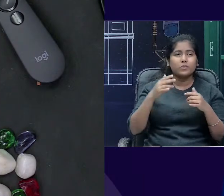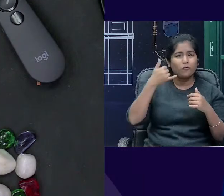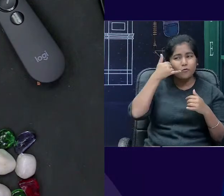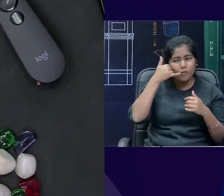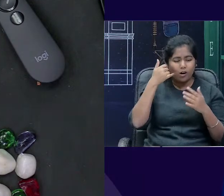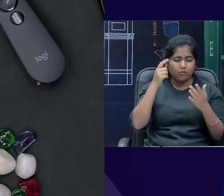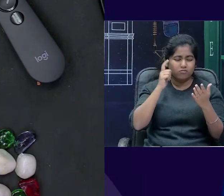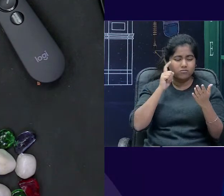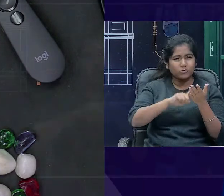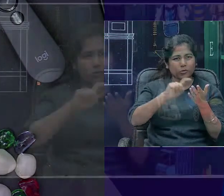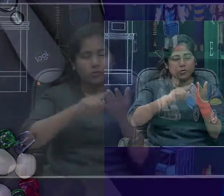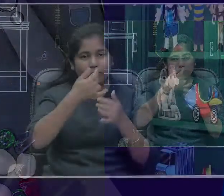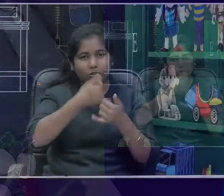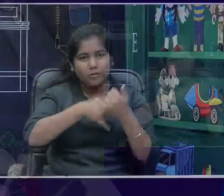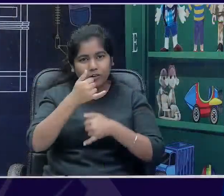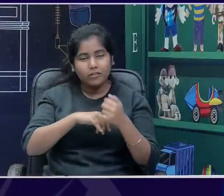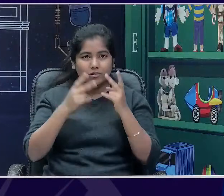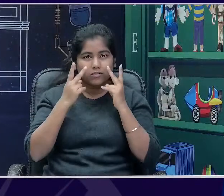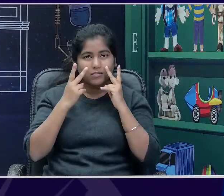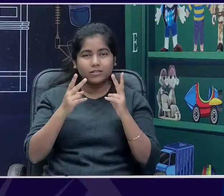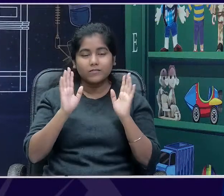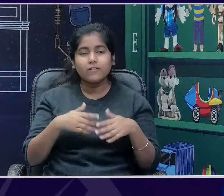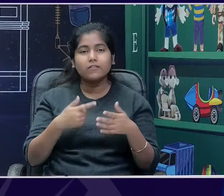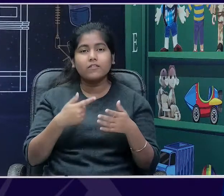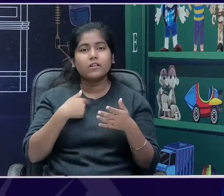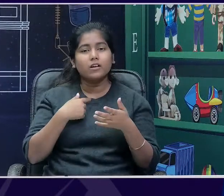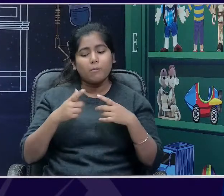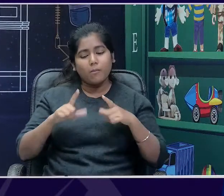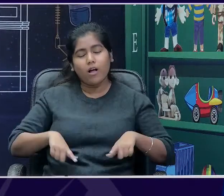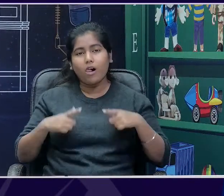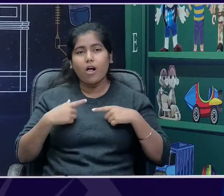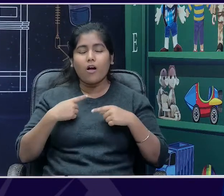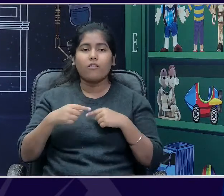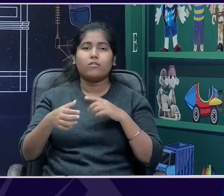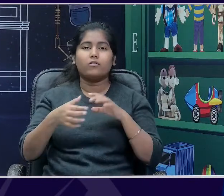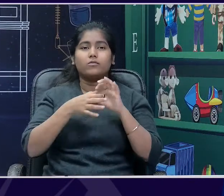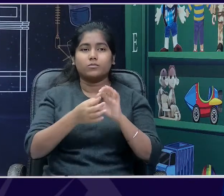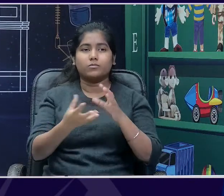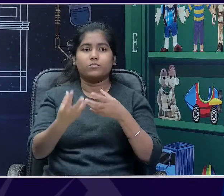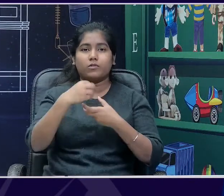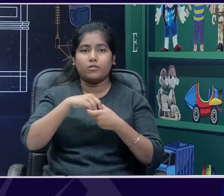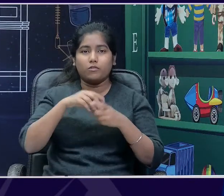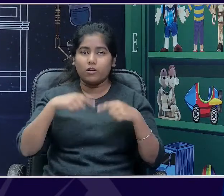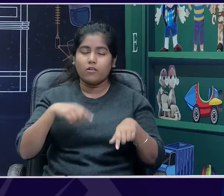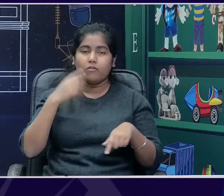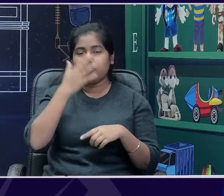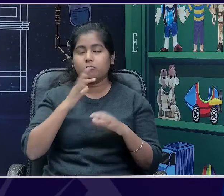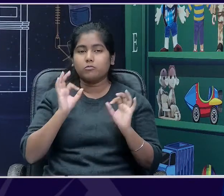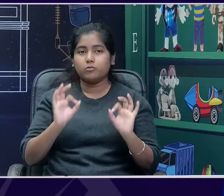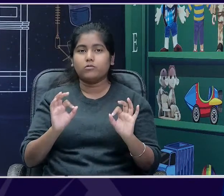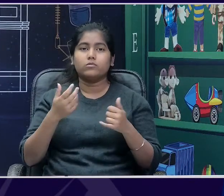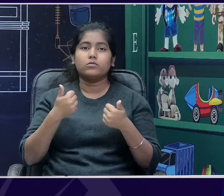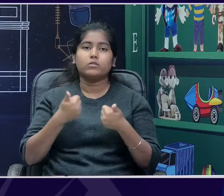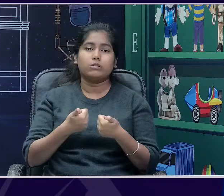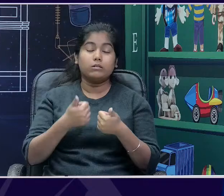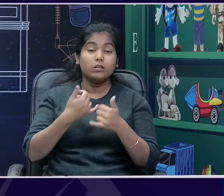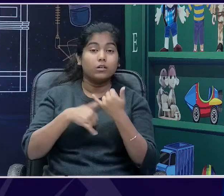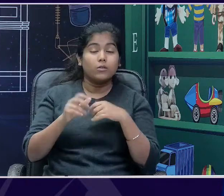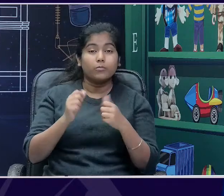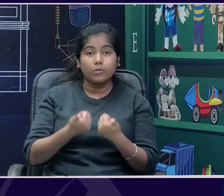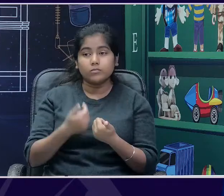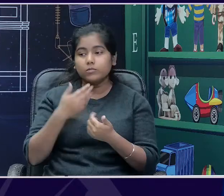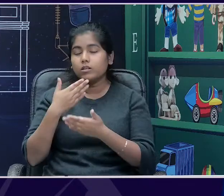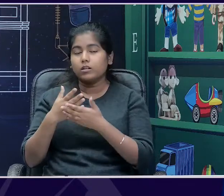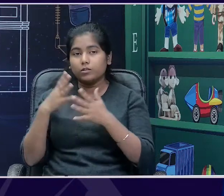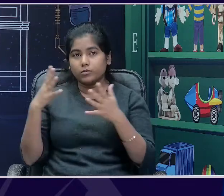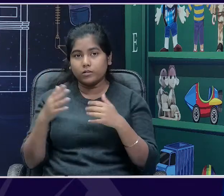phones. Smiley emojis are a part of our daily life. So this can be a wonderful game as well. Thank you very much for this wonderful craft.